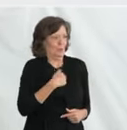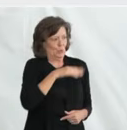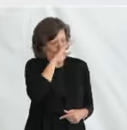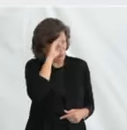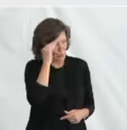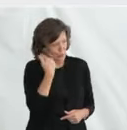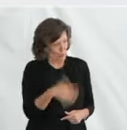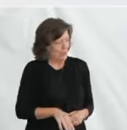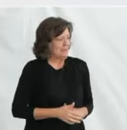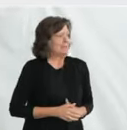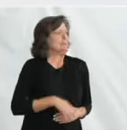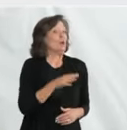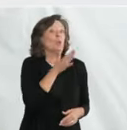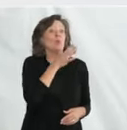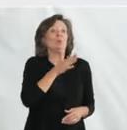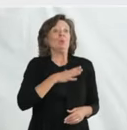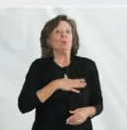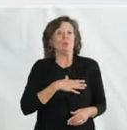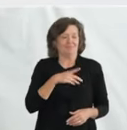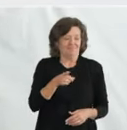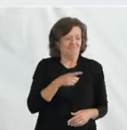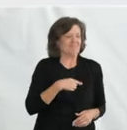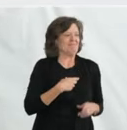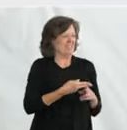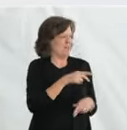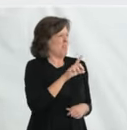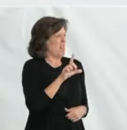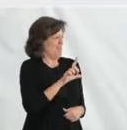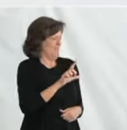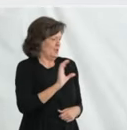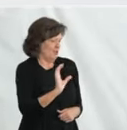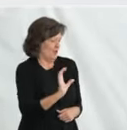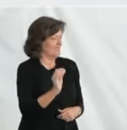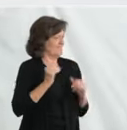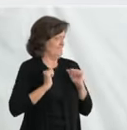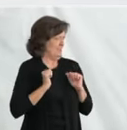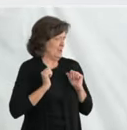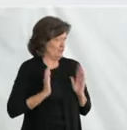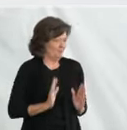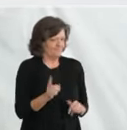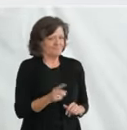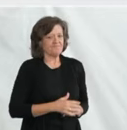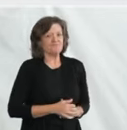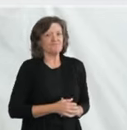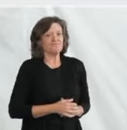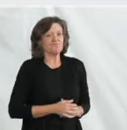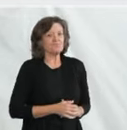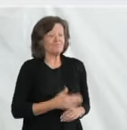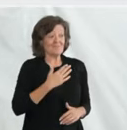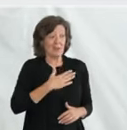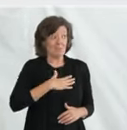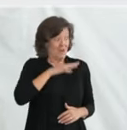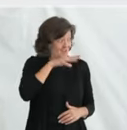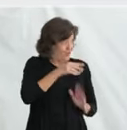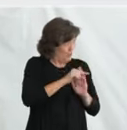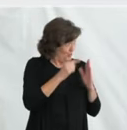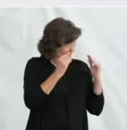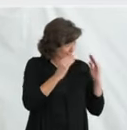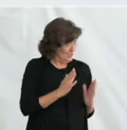The actress who played Wonder Woman was a lady named Linda Carter, and my fourth grade teacher, Mrs. Baird, looked